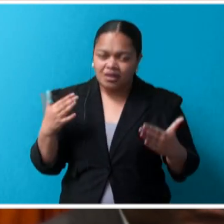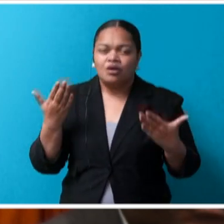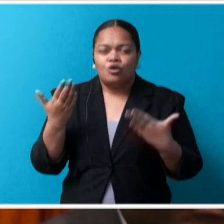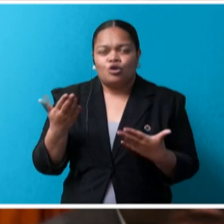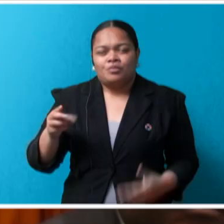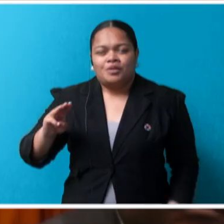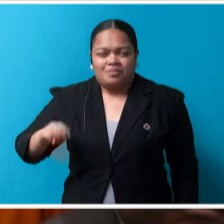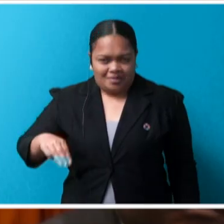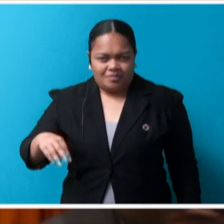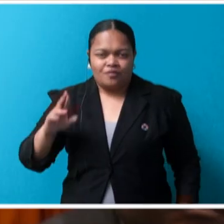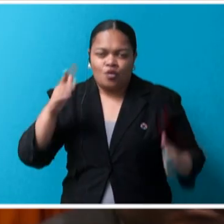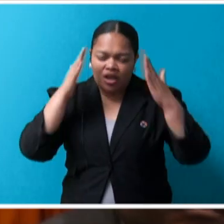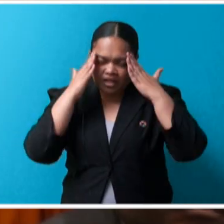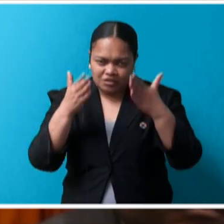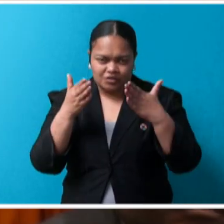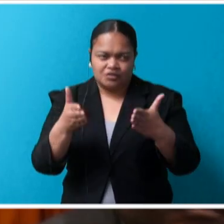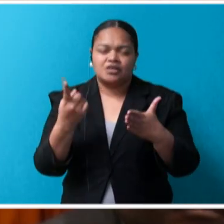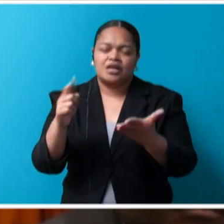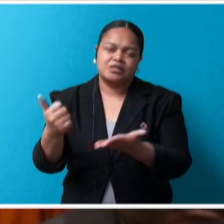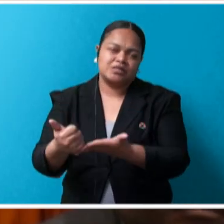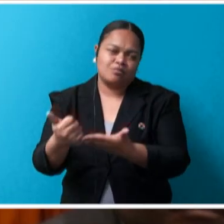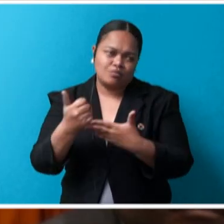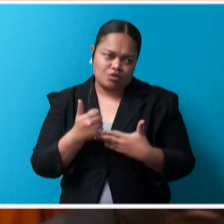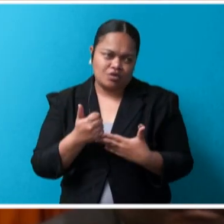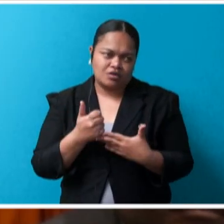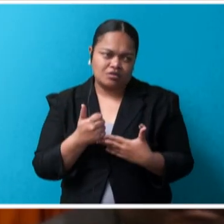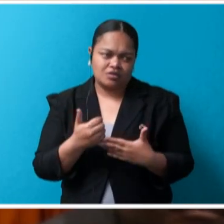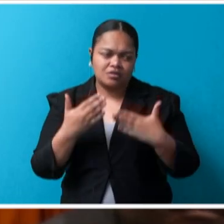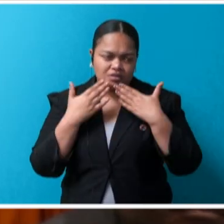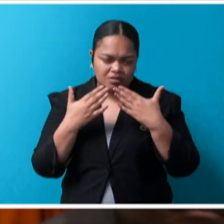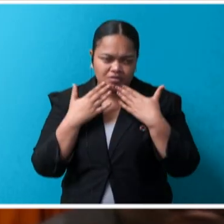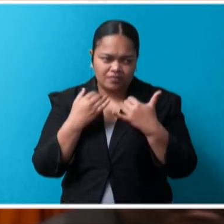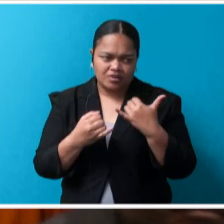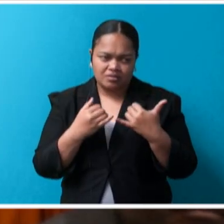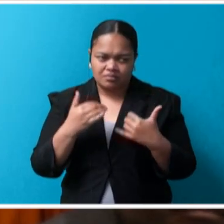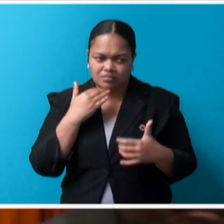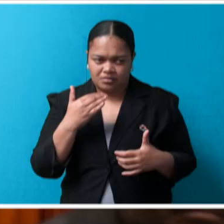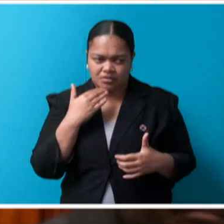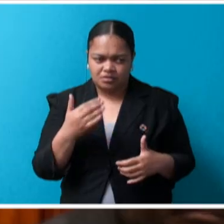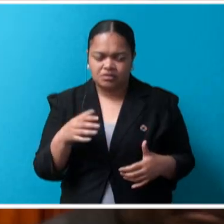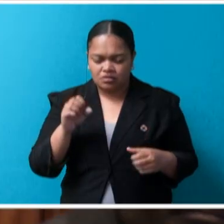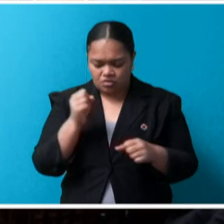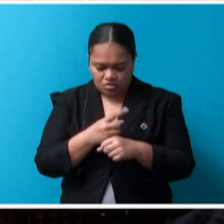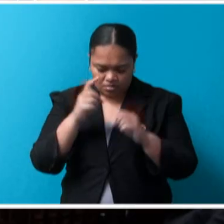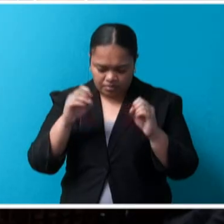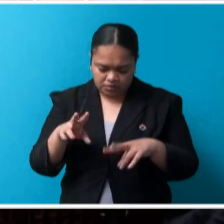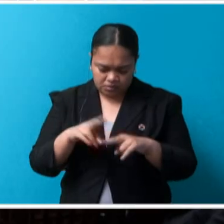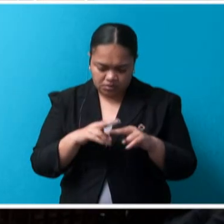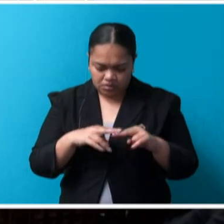members for their attention and support. Thank you very much, Vinaka Vaglevu, and God bless Fiji.